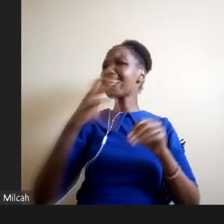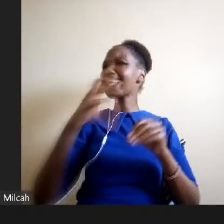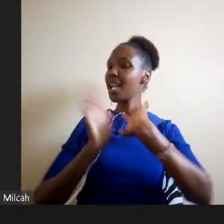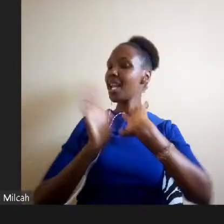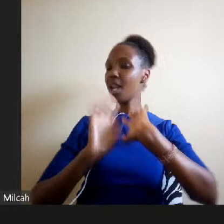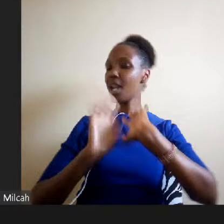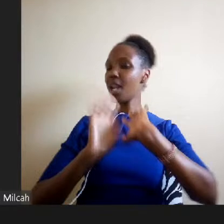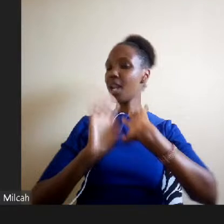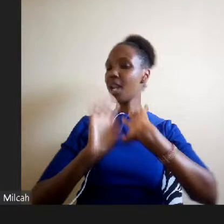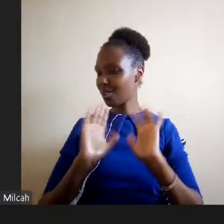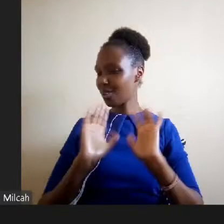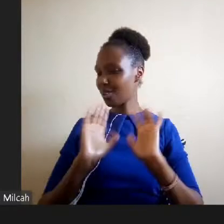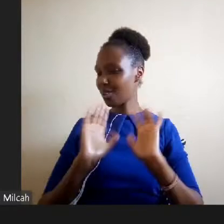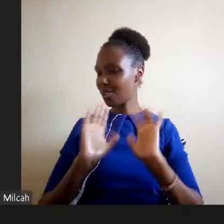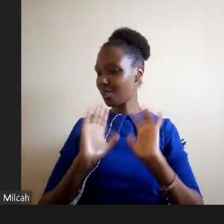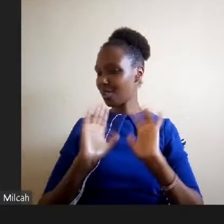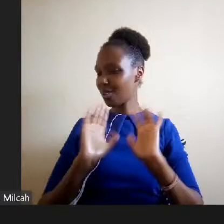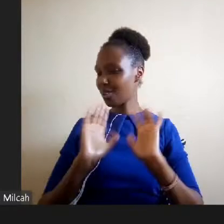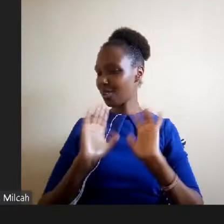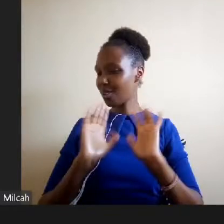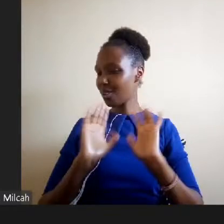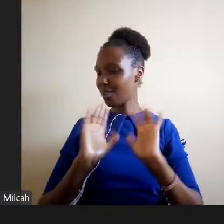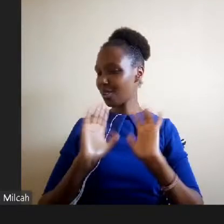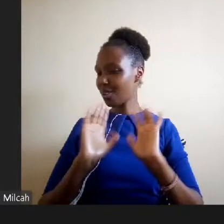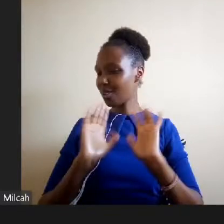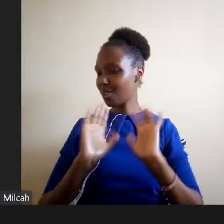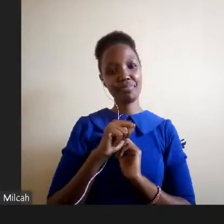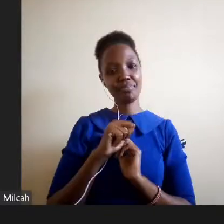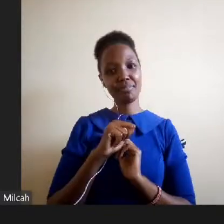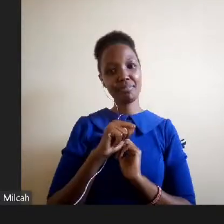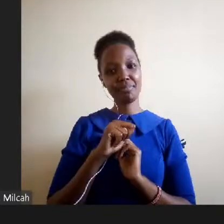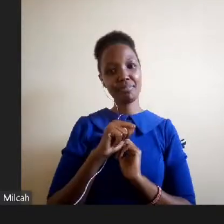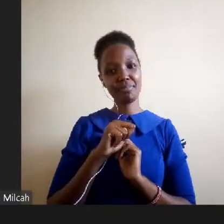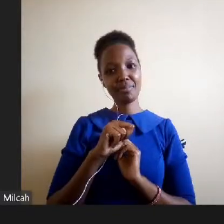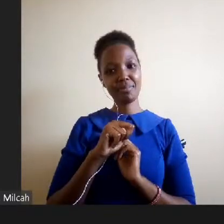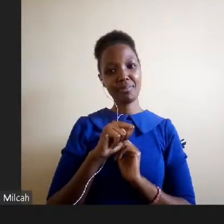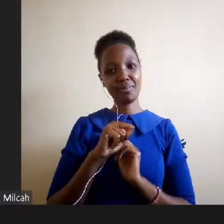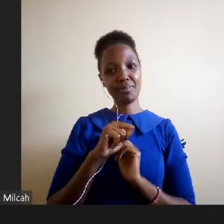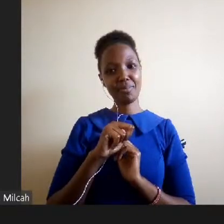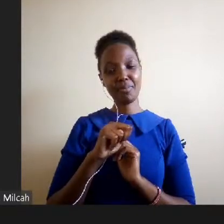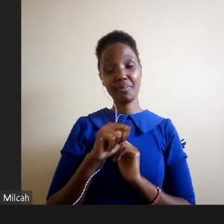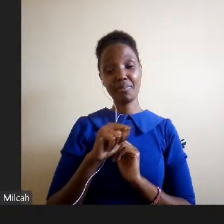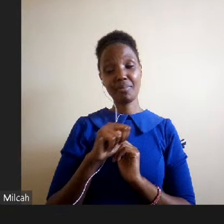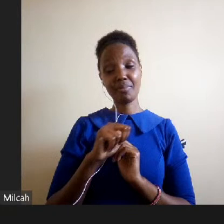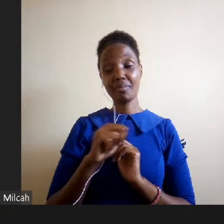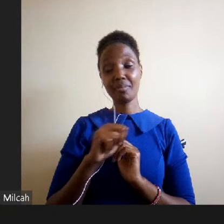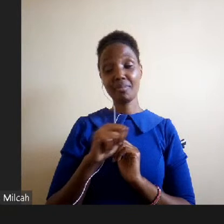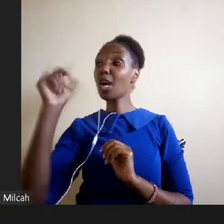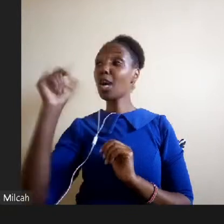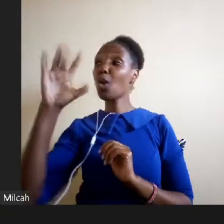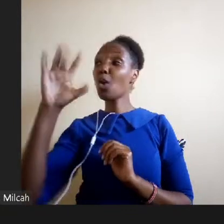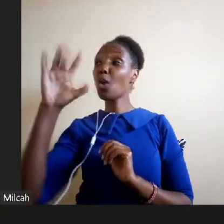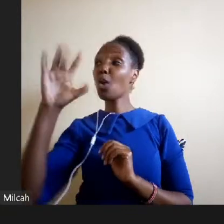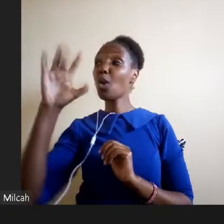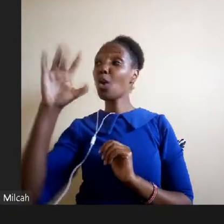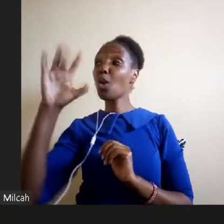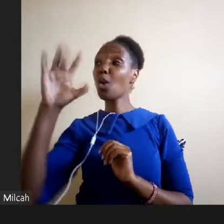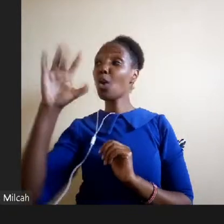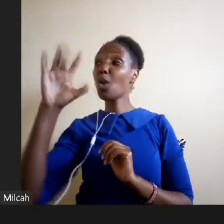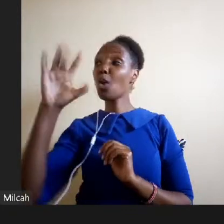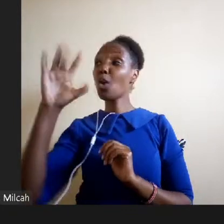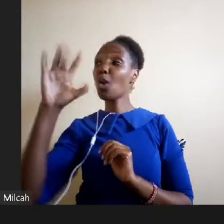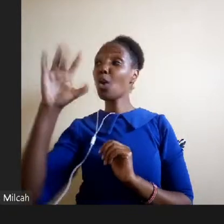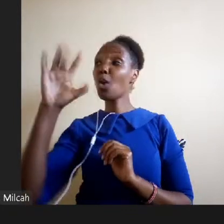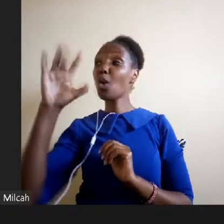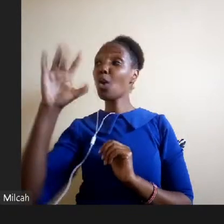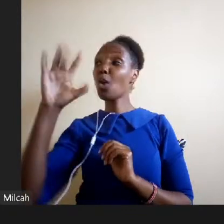parents not to take away the devices of their children, because unfortunately the ecosystem will provide those devices, and when you don't let your child understand